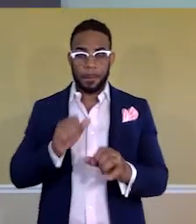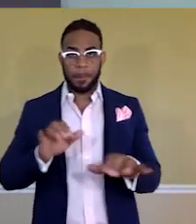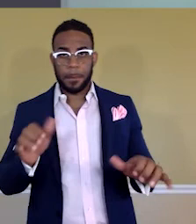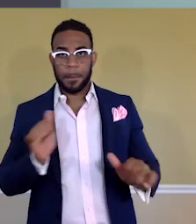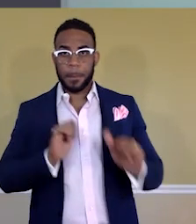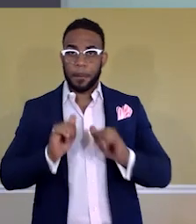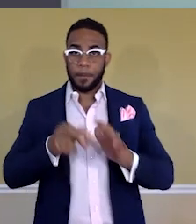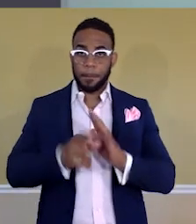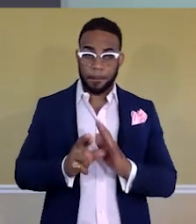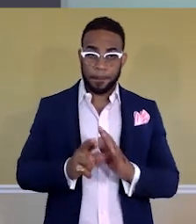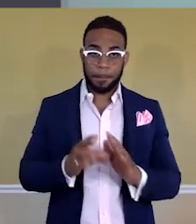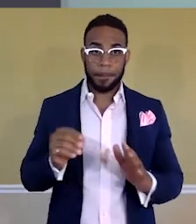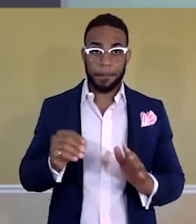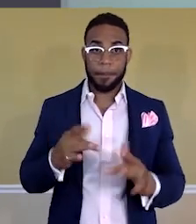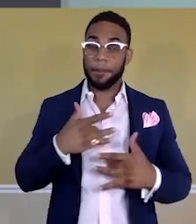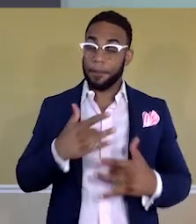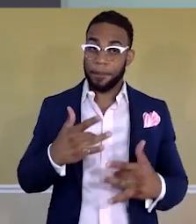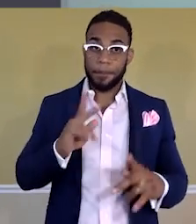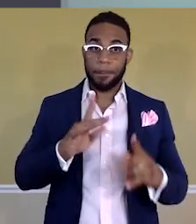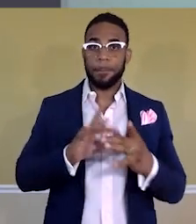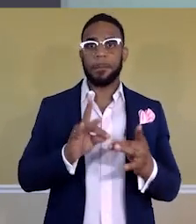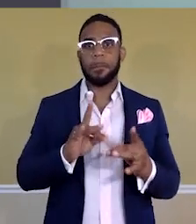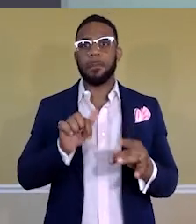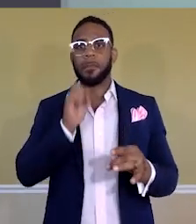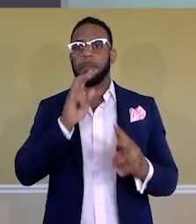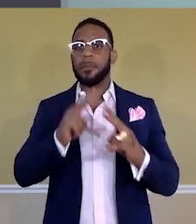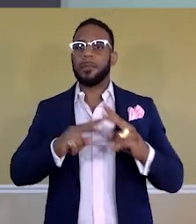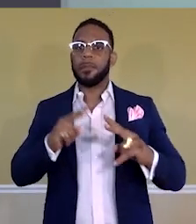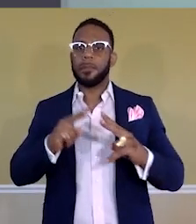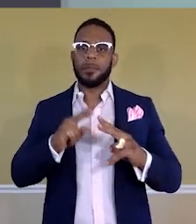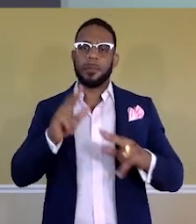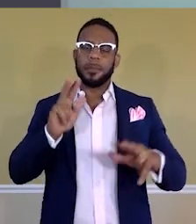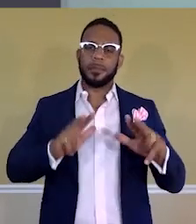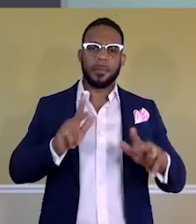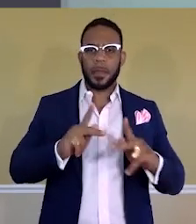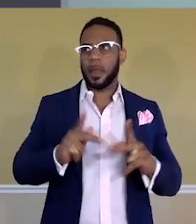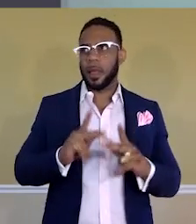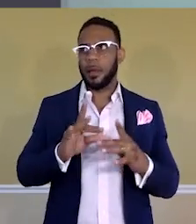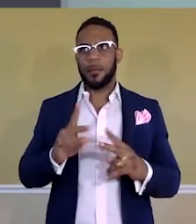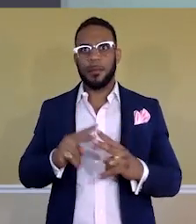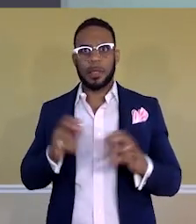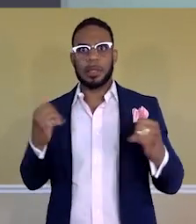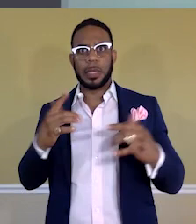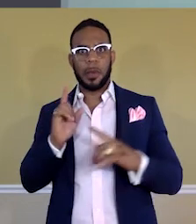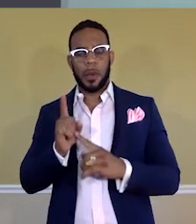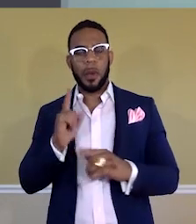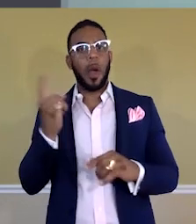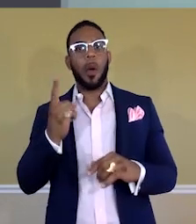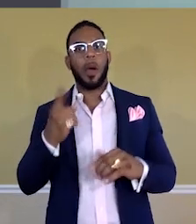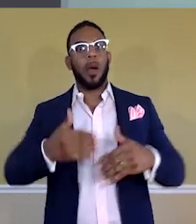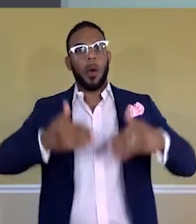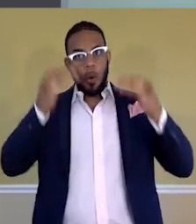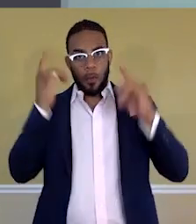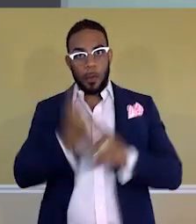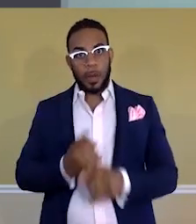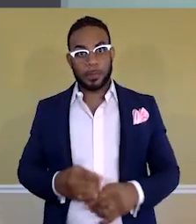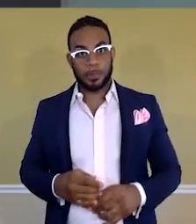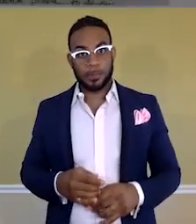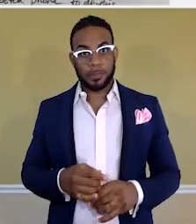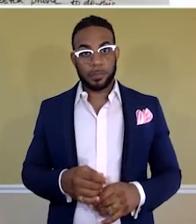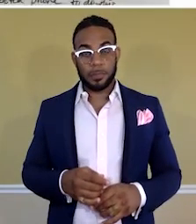review. And usually people say that this is a very scary moment. It's always overwhelming.